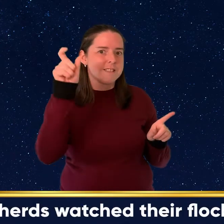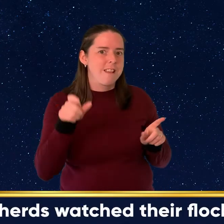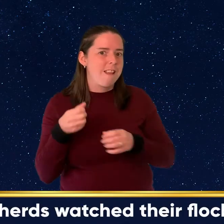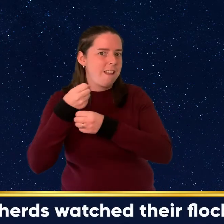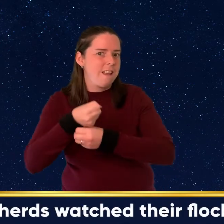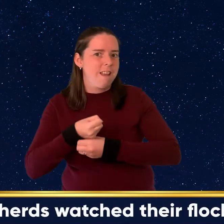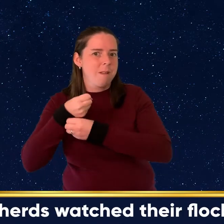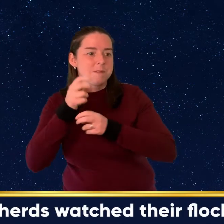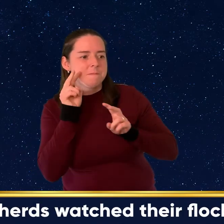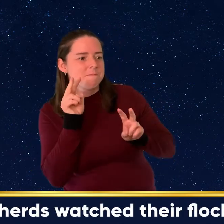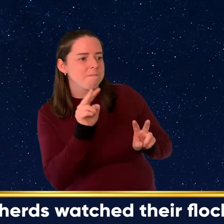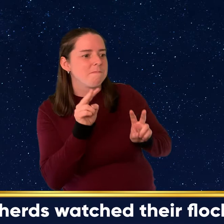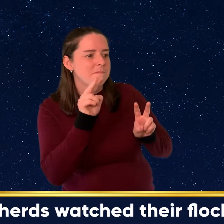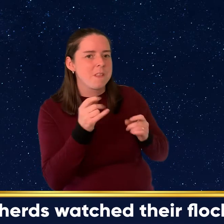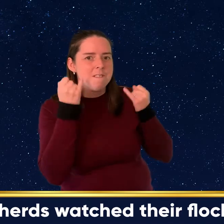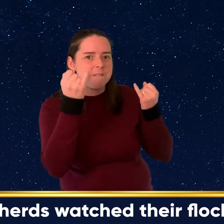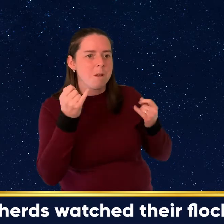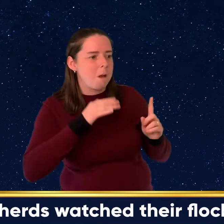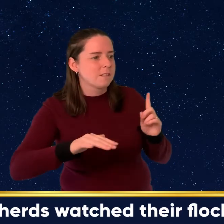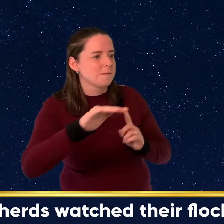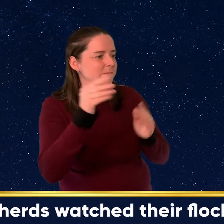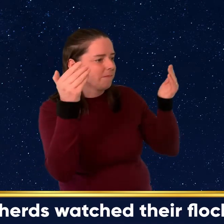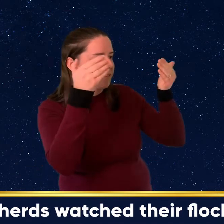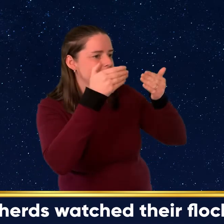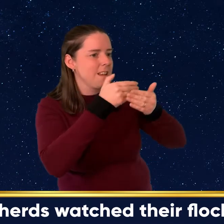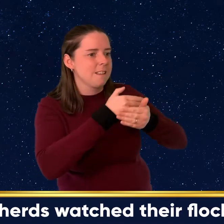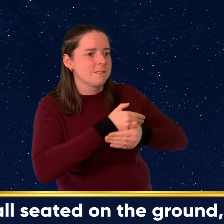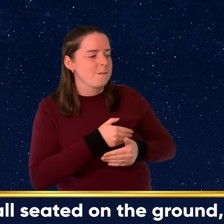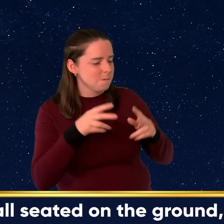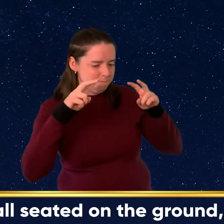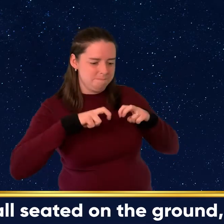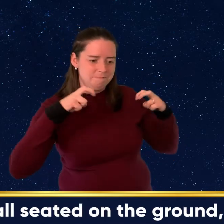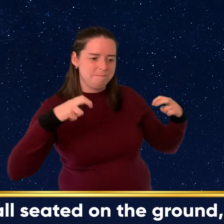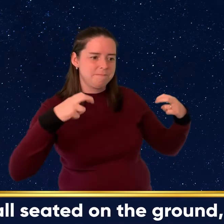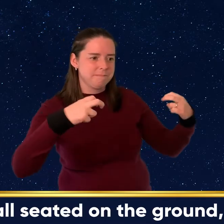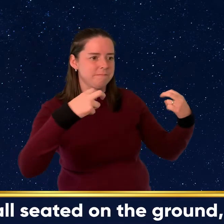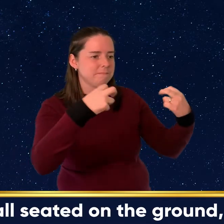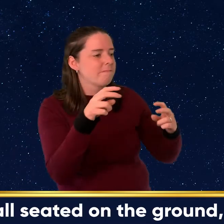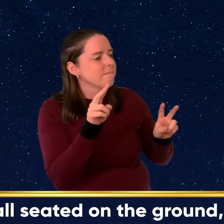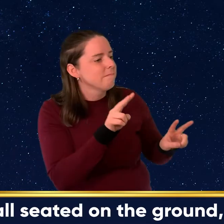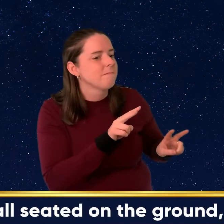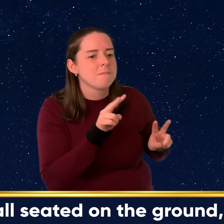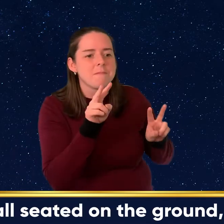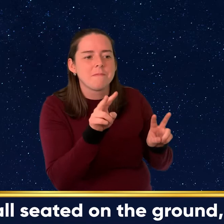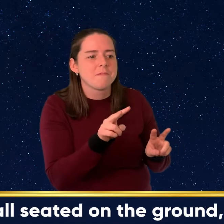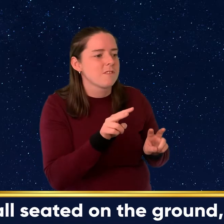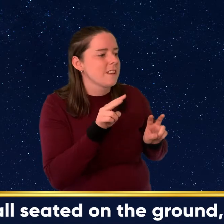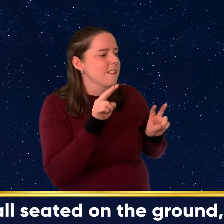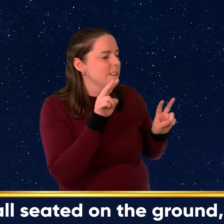While shepherds watch their flocks by night, all seated on